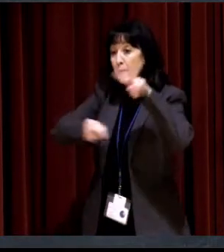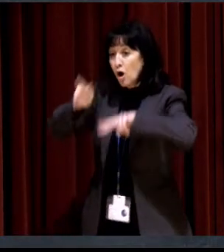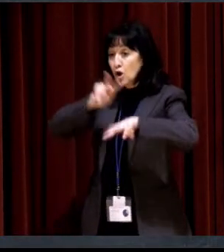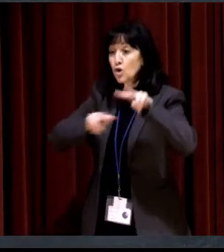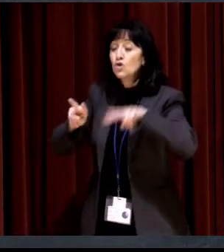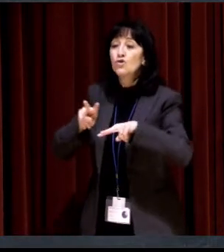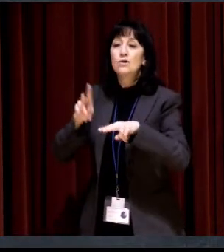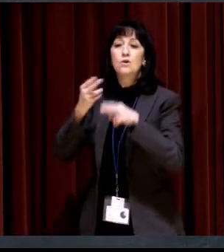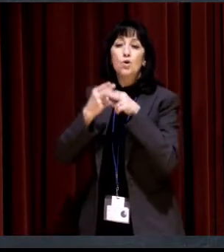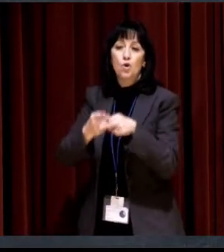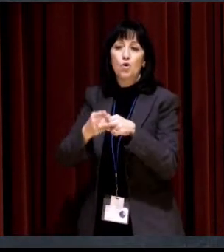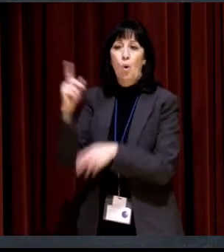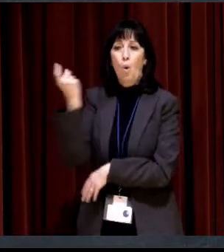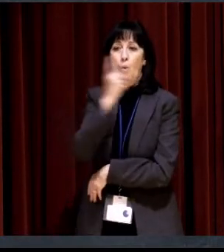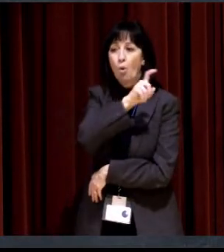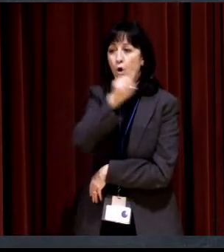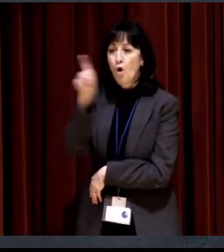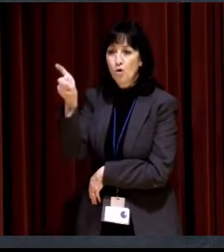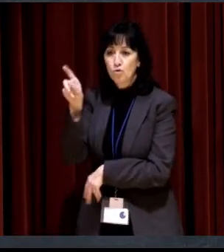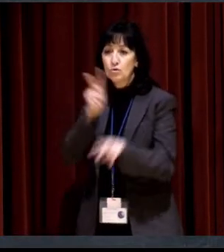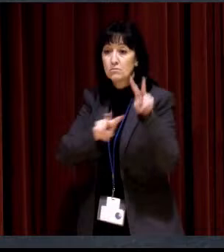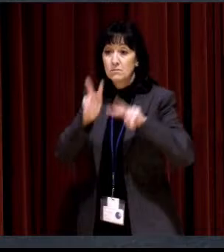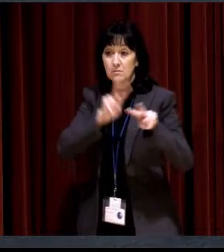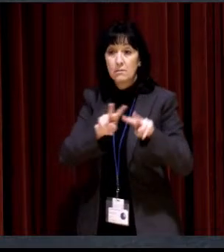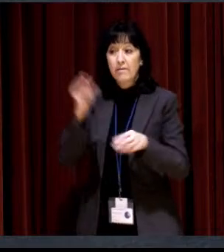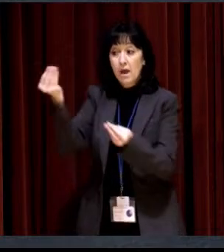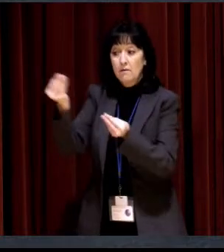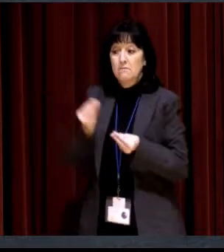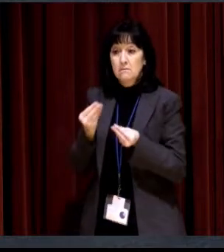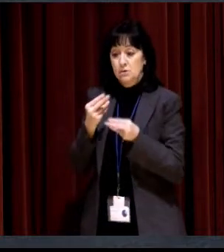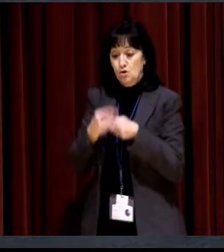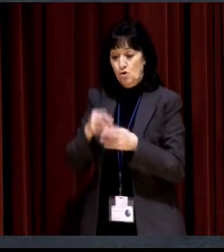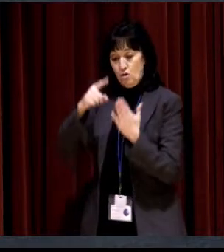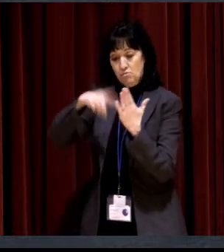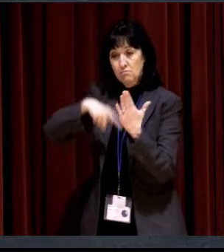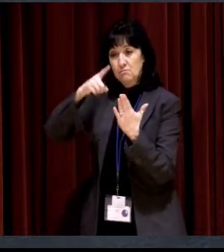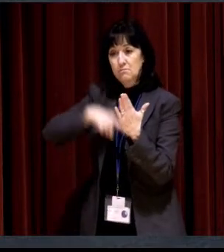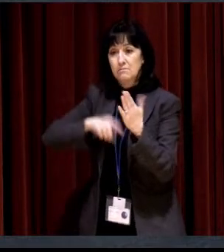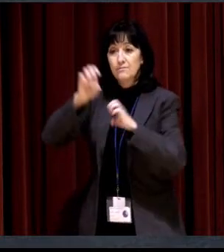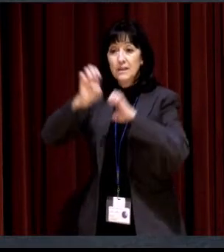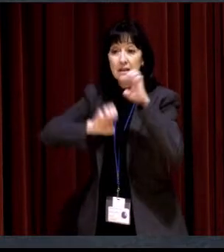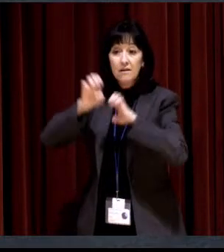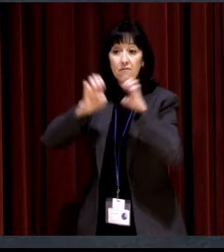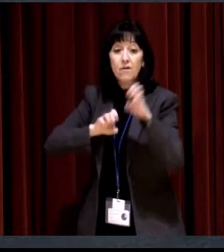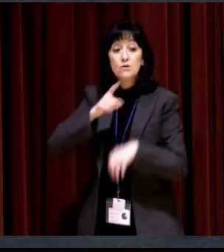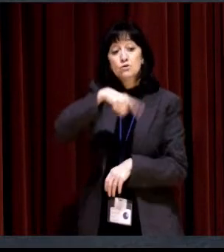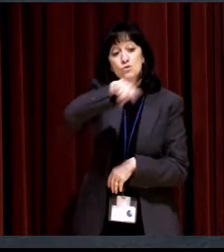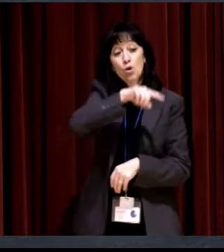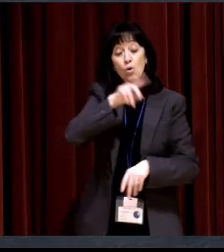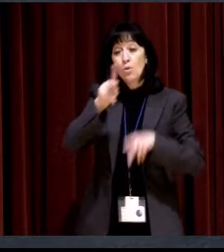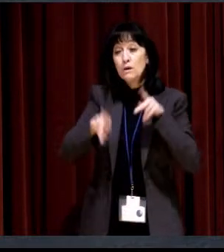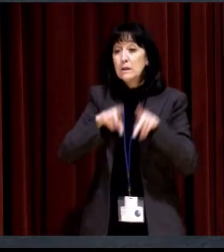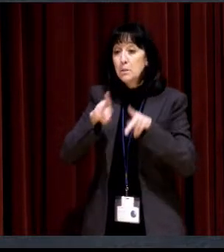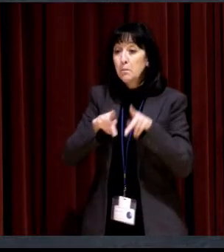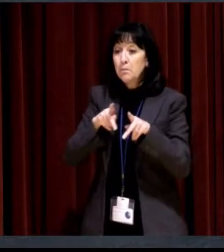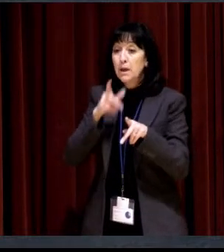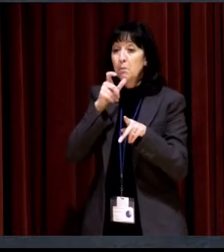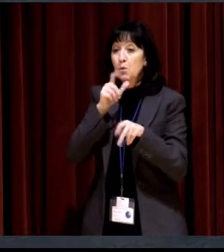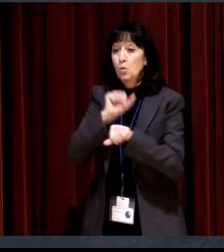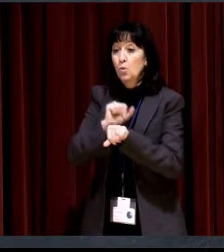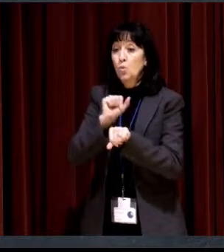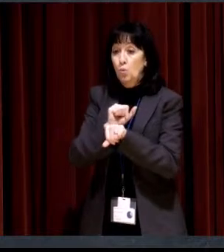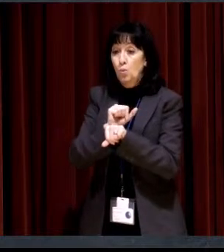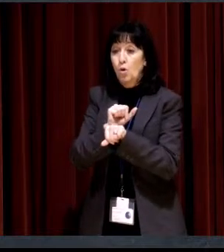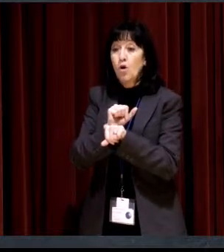you get the evaluation, right? So the people who work closely with you can say what you're doing and what you're not